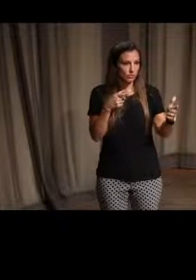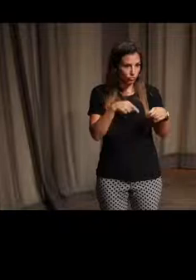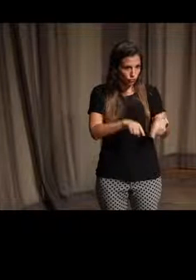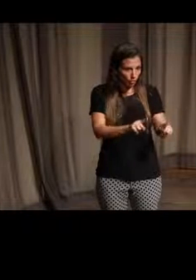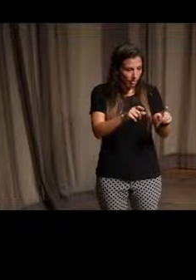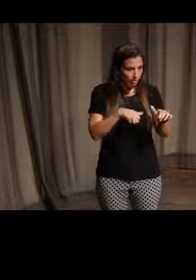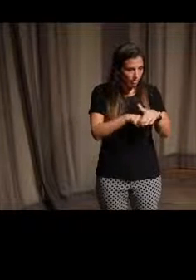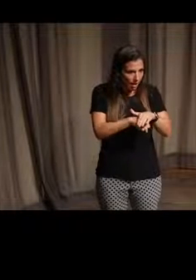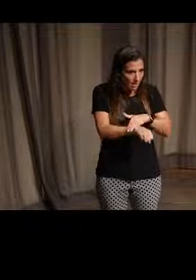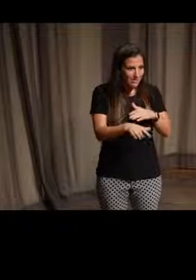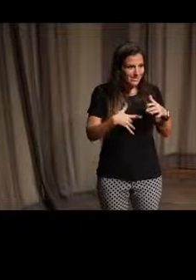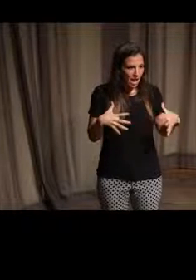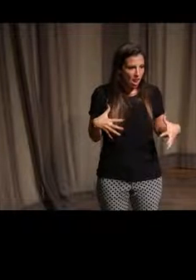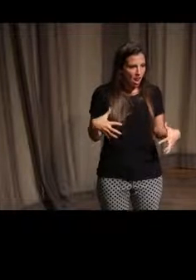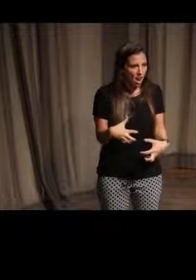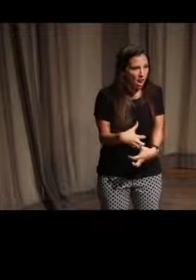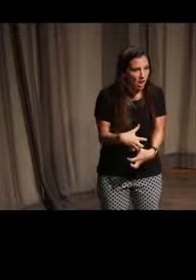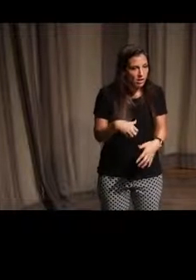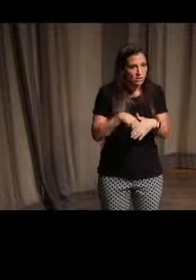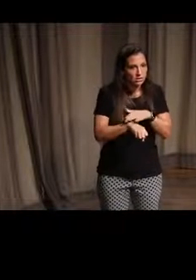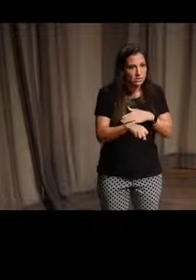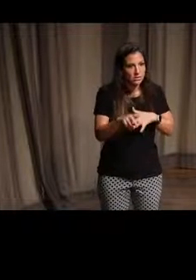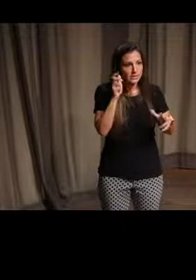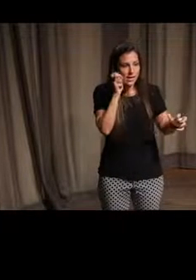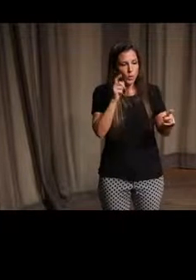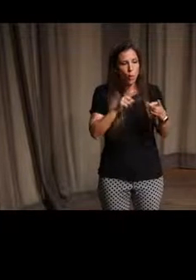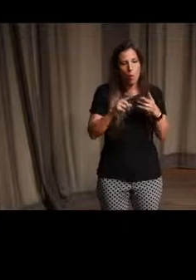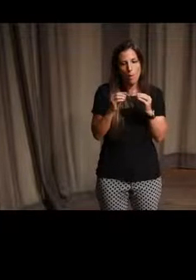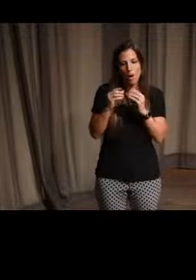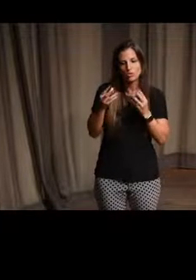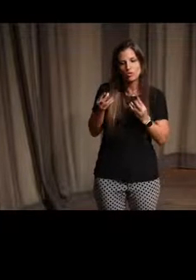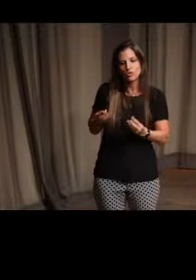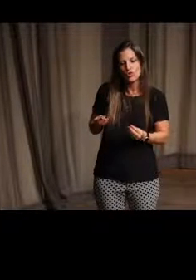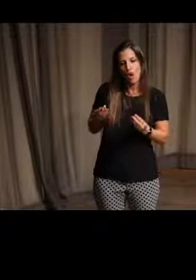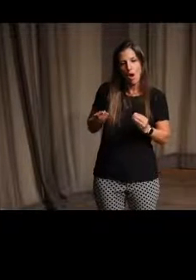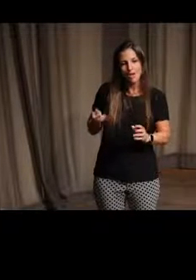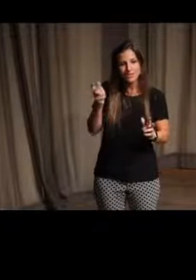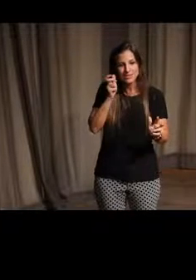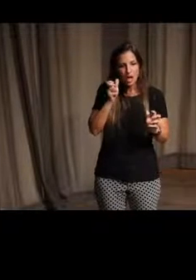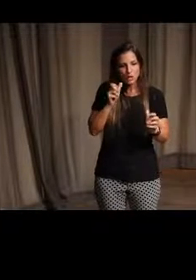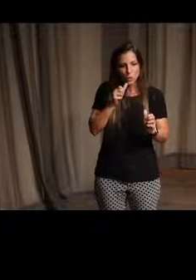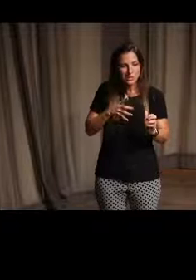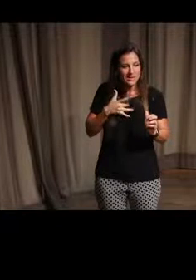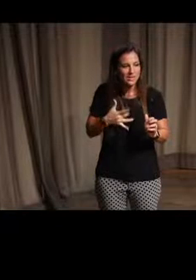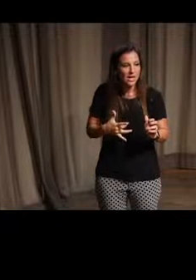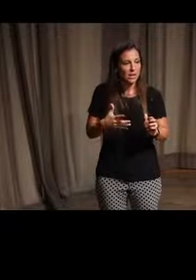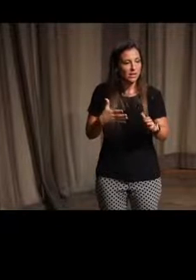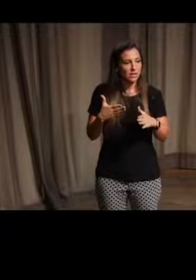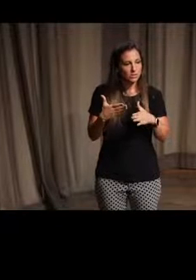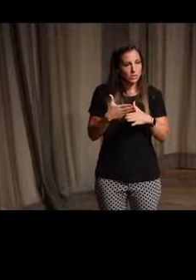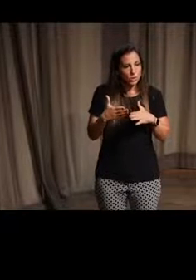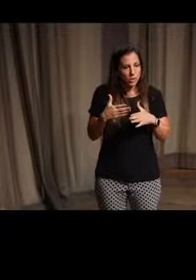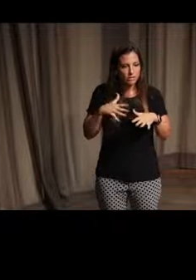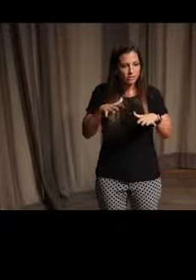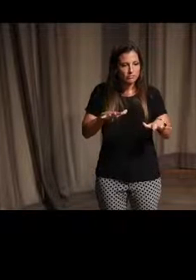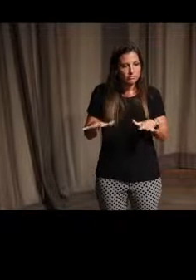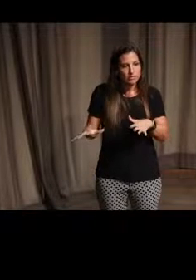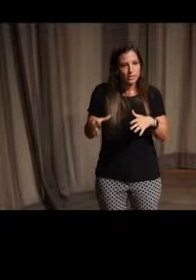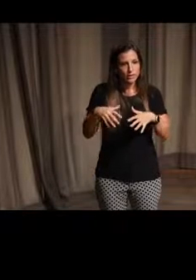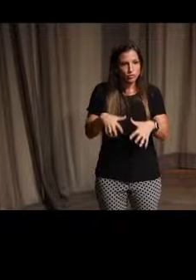labor, usually during a contraction, or the softer sounds women make, which are usually the sounds between her